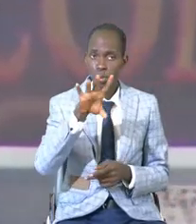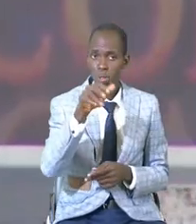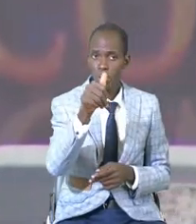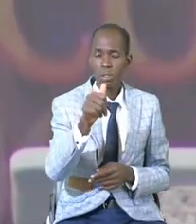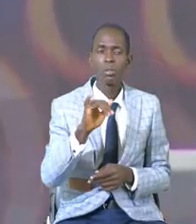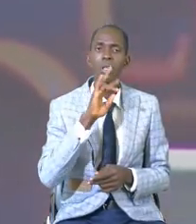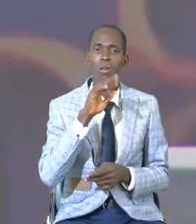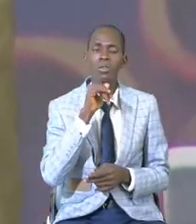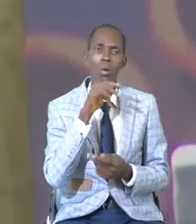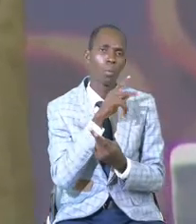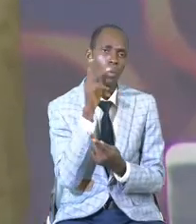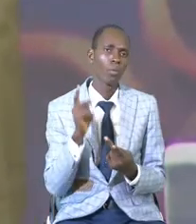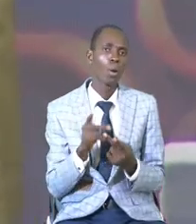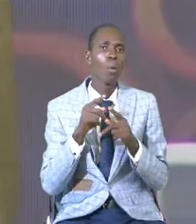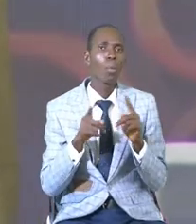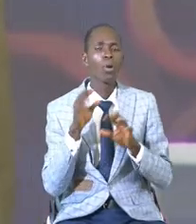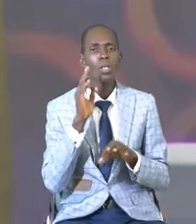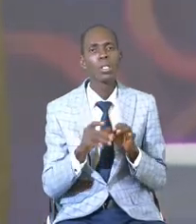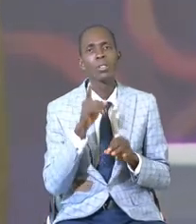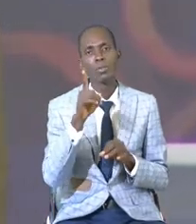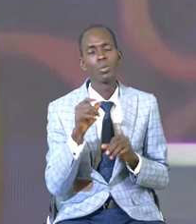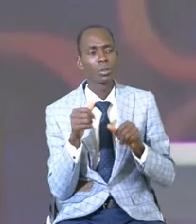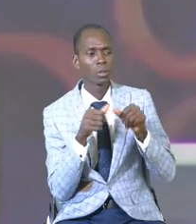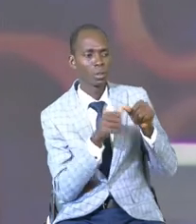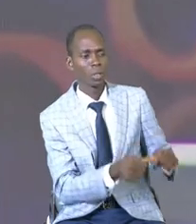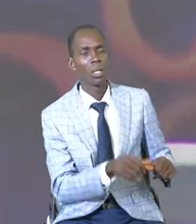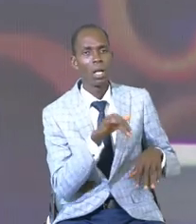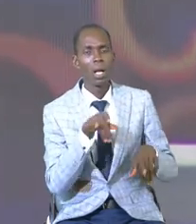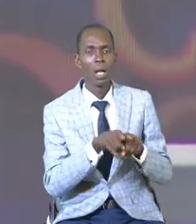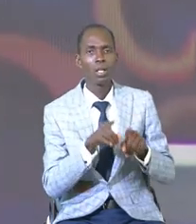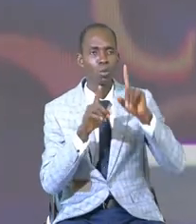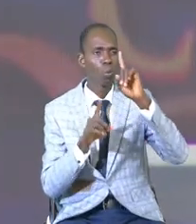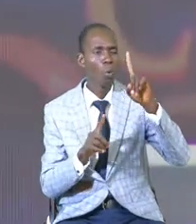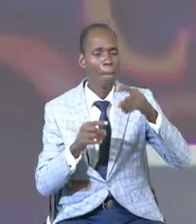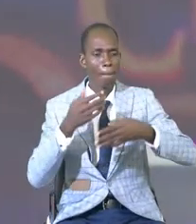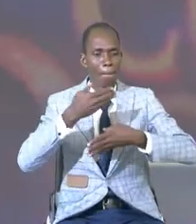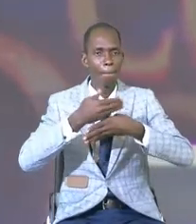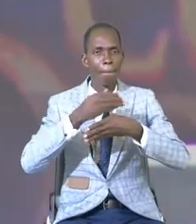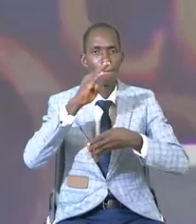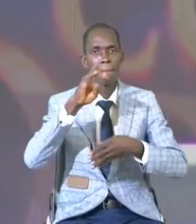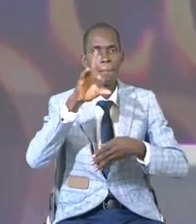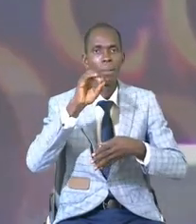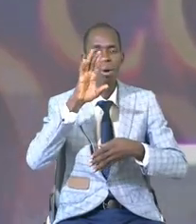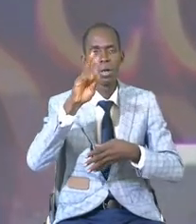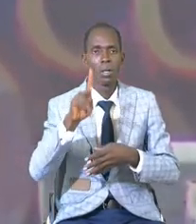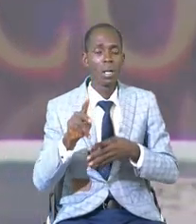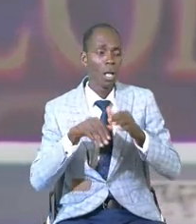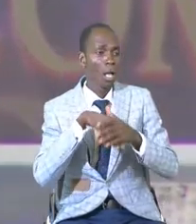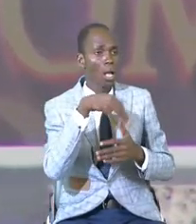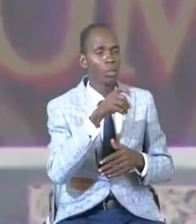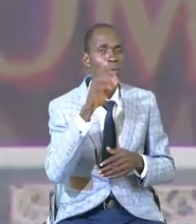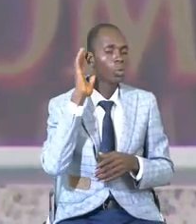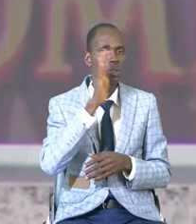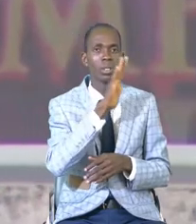the point is this. If you say as a block outside, you'll never be part of the building. And